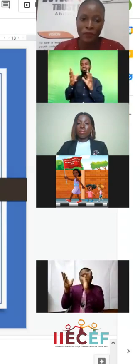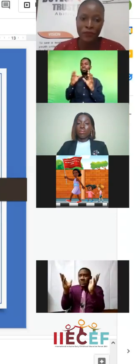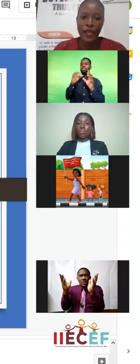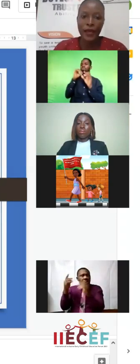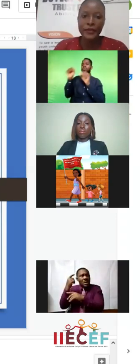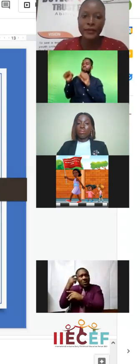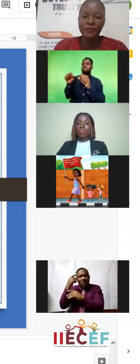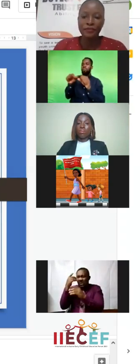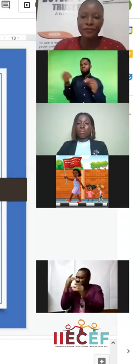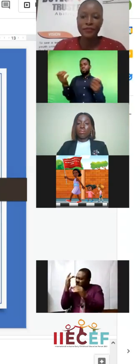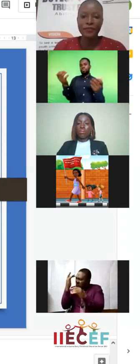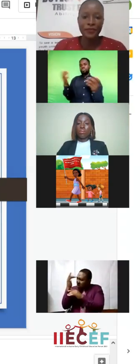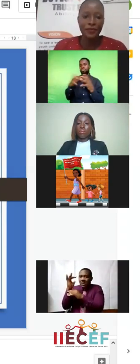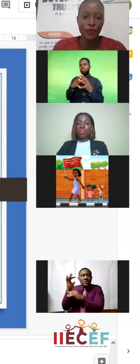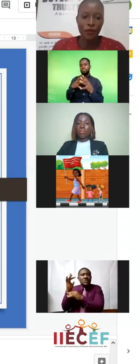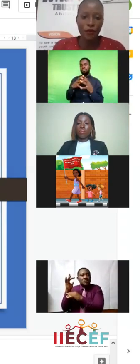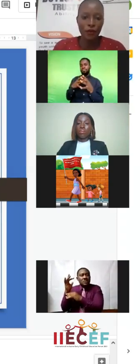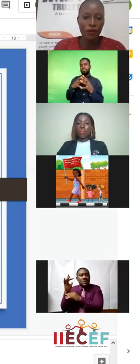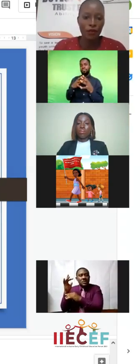area. Yeah.